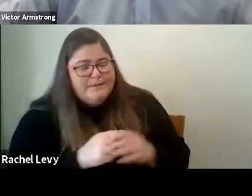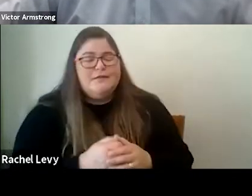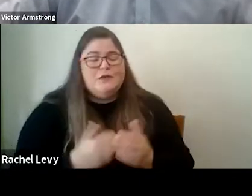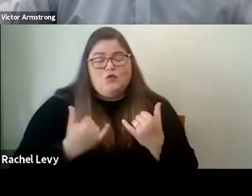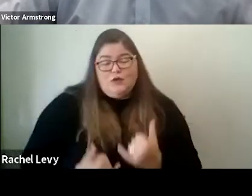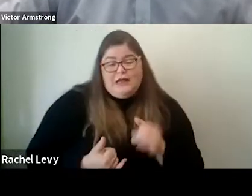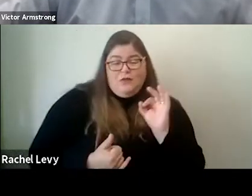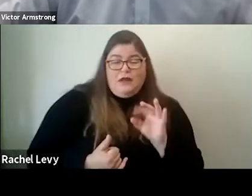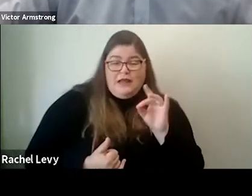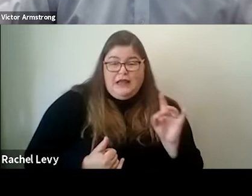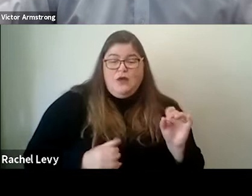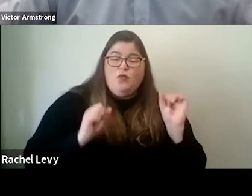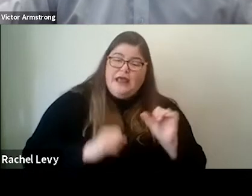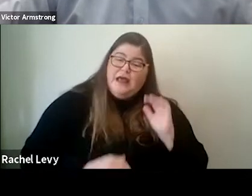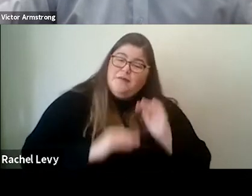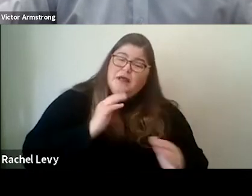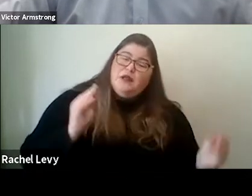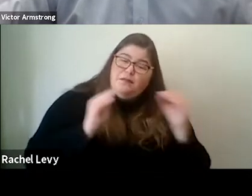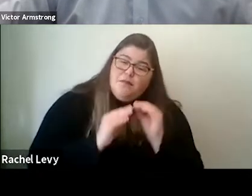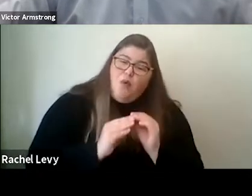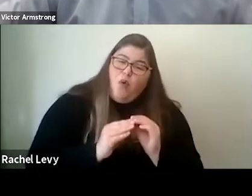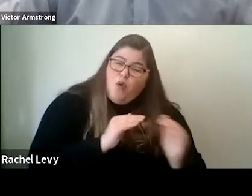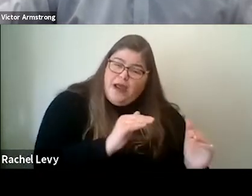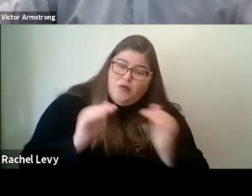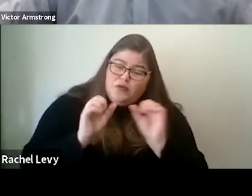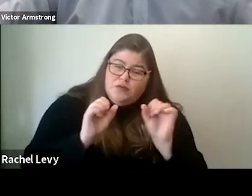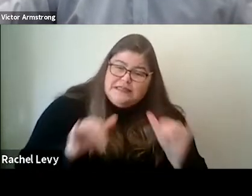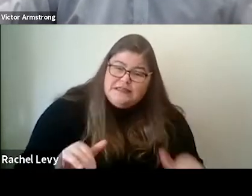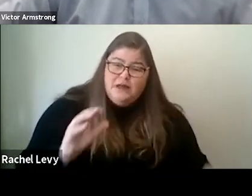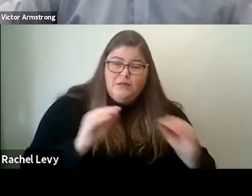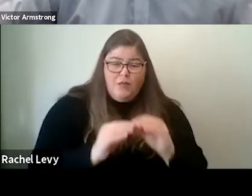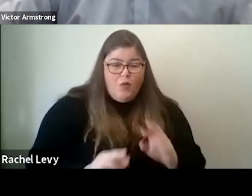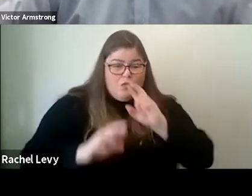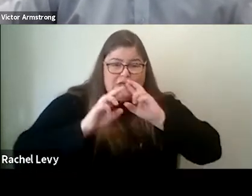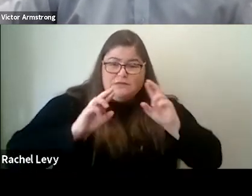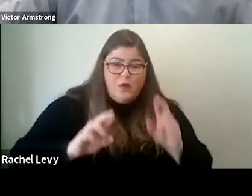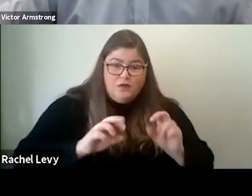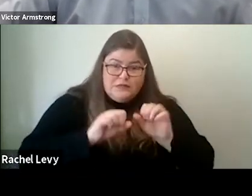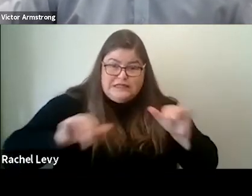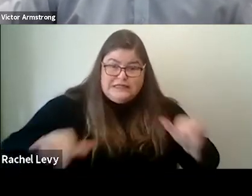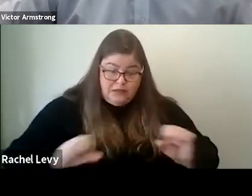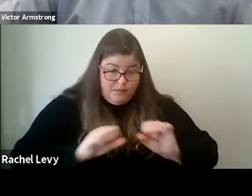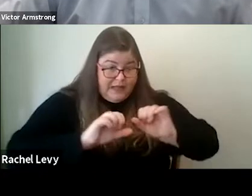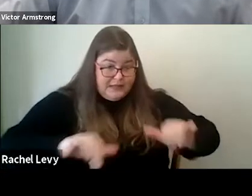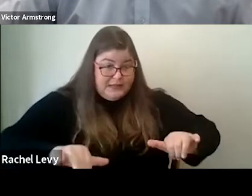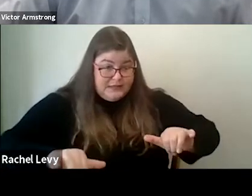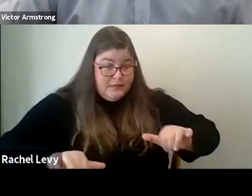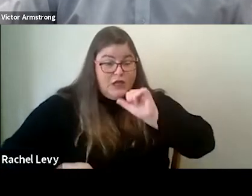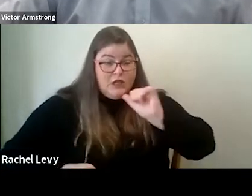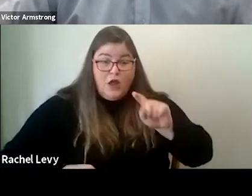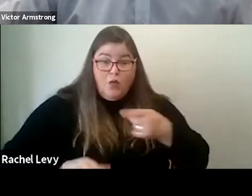ability to build a more equitable system, a more responsive system, a system that is not only